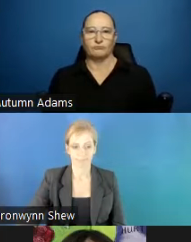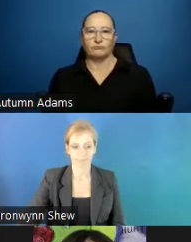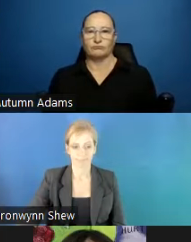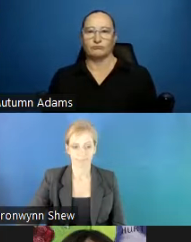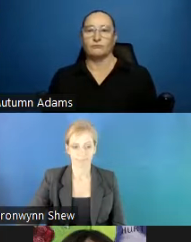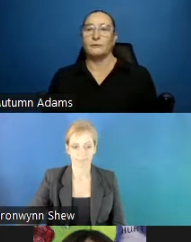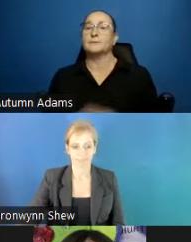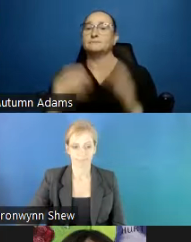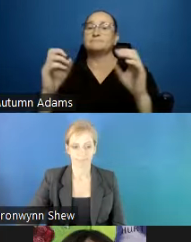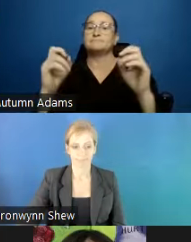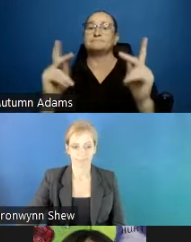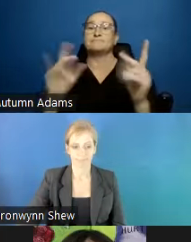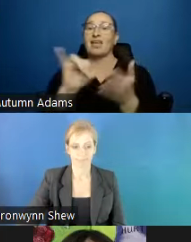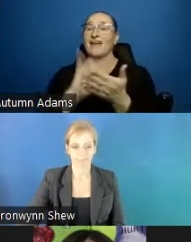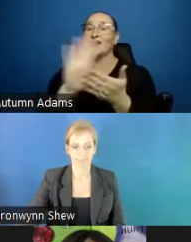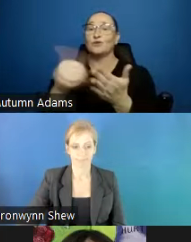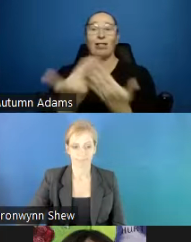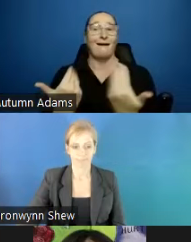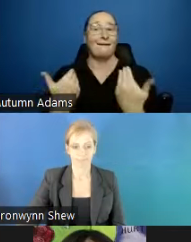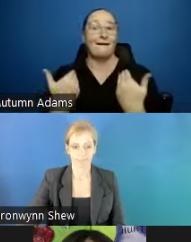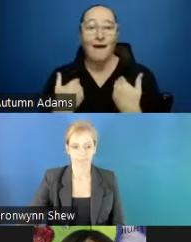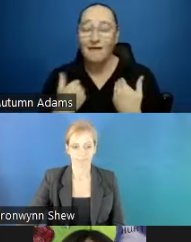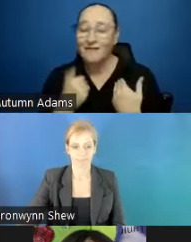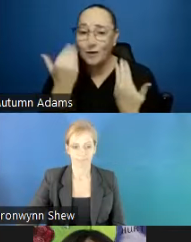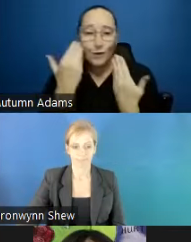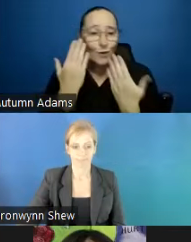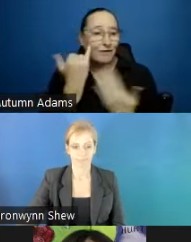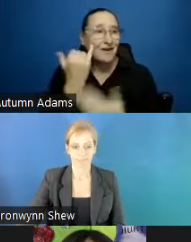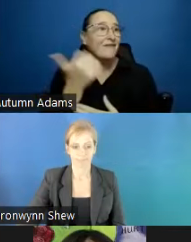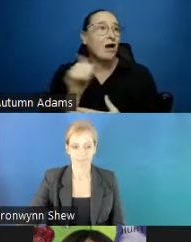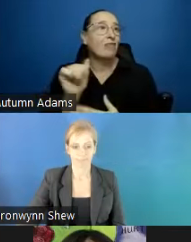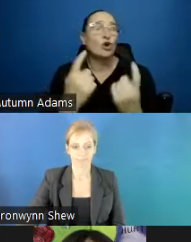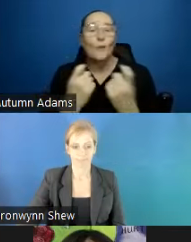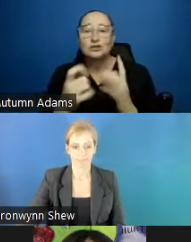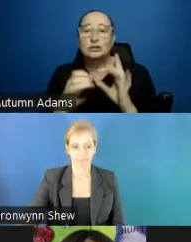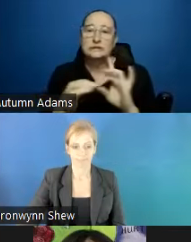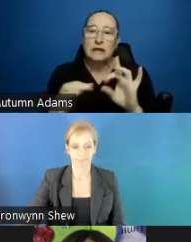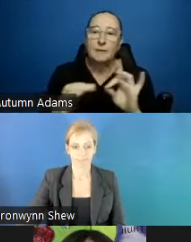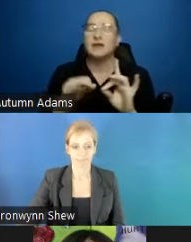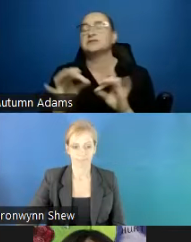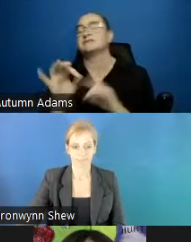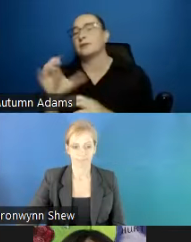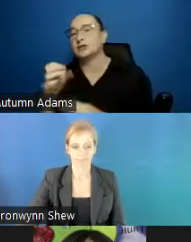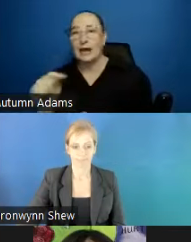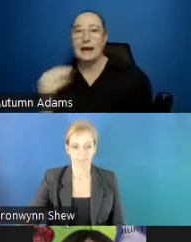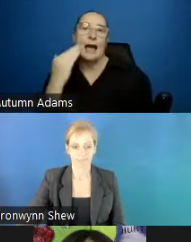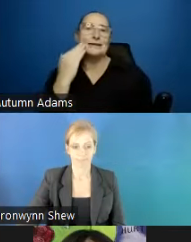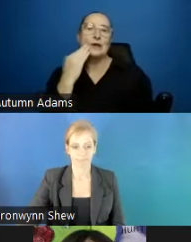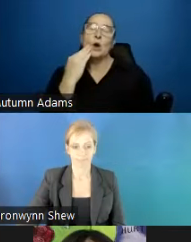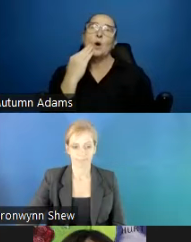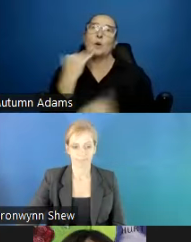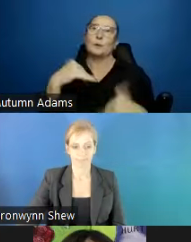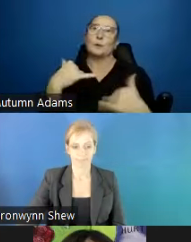Okay, well, that is all I have. I don't know if there's any other questions or comments from the chat. I know it was quite full.